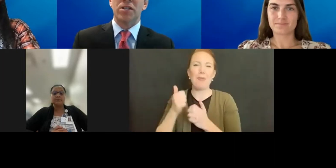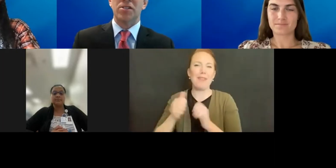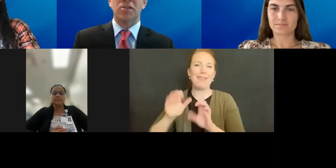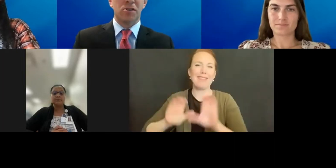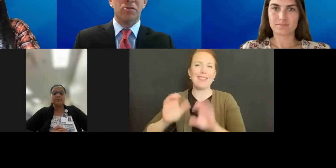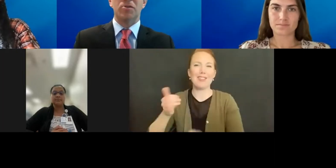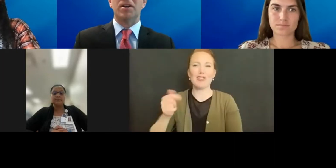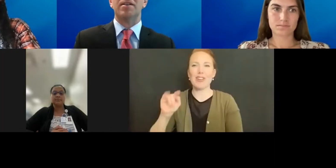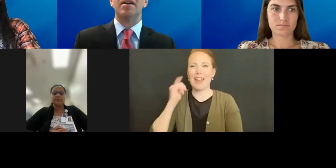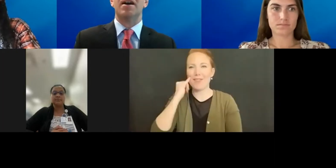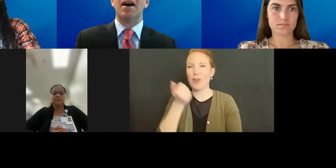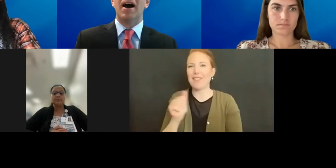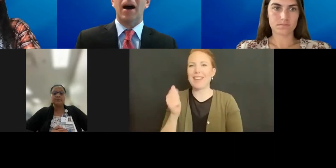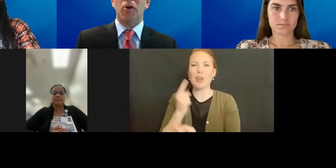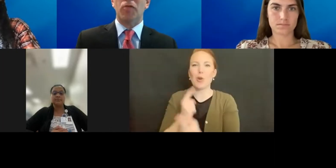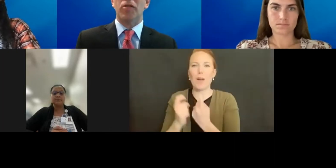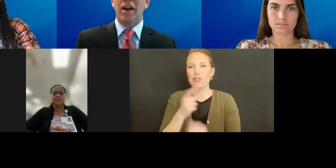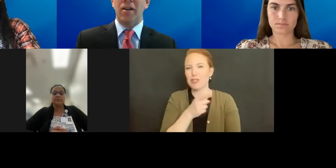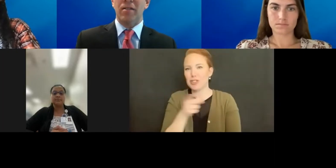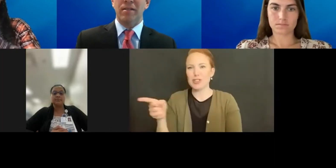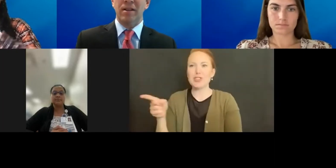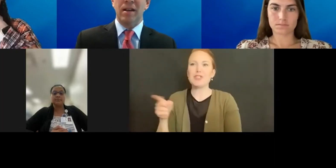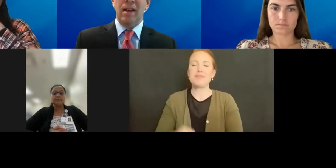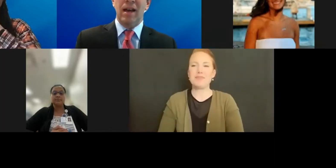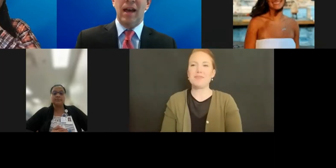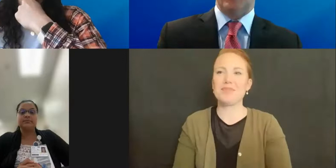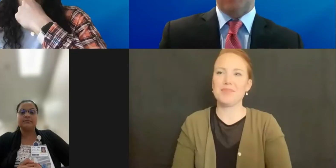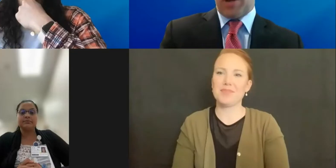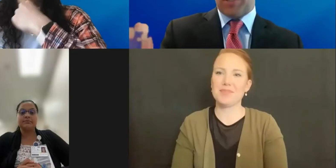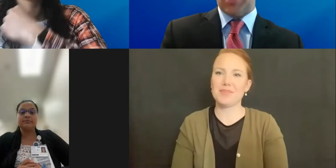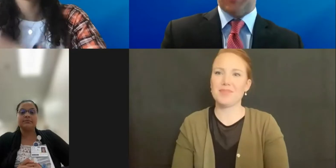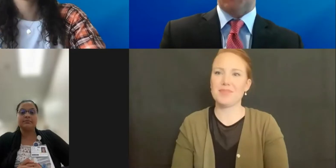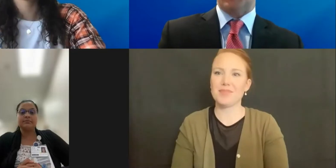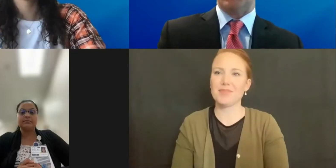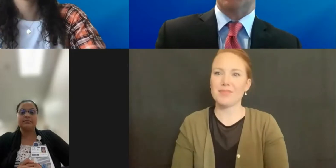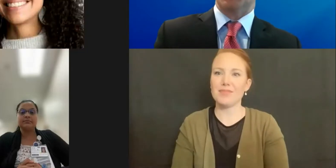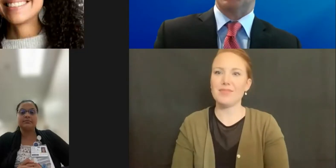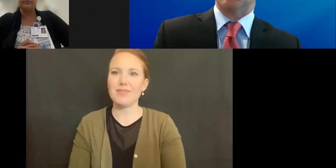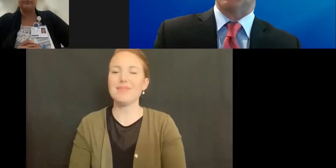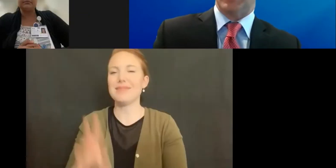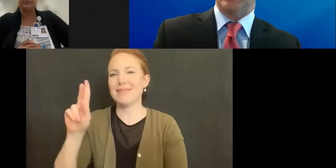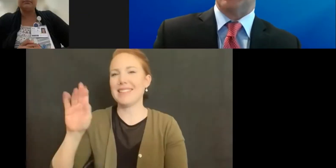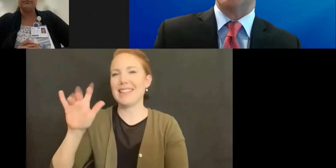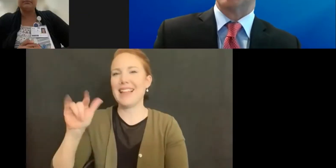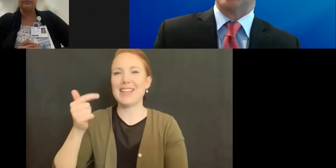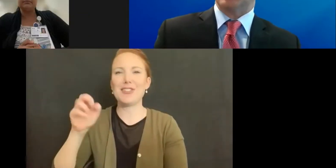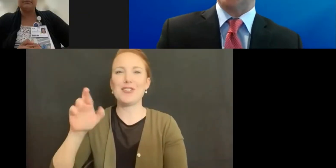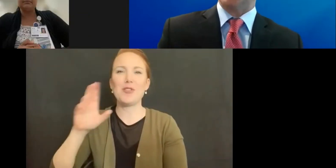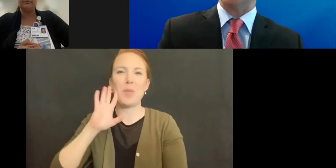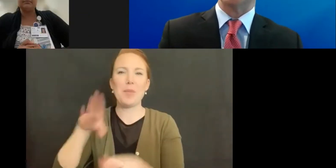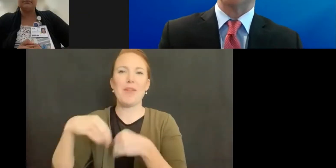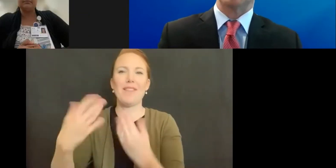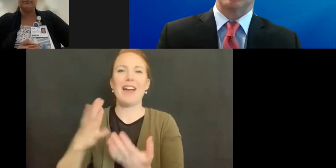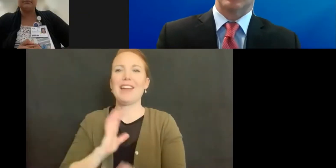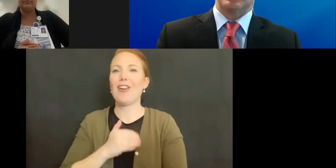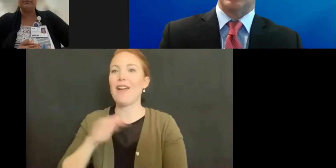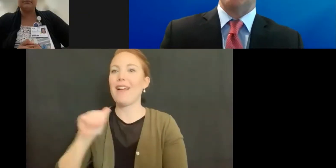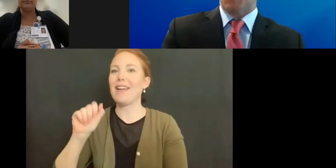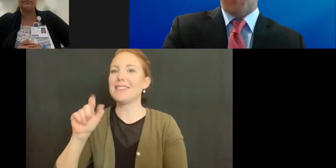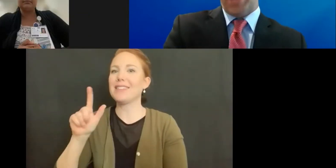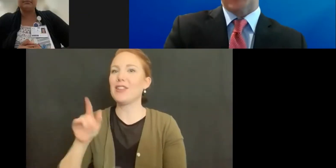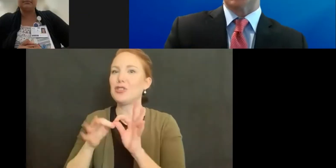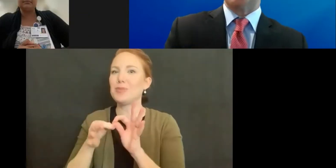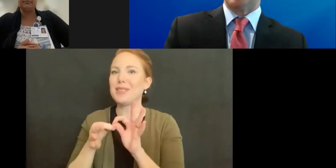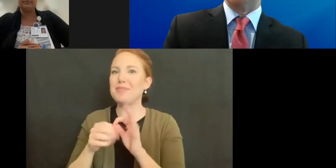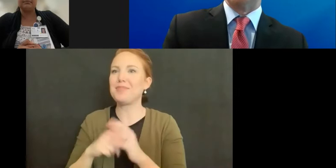has questions, so you two can hop over there. And again, Ms. Kelly Greers will be providing our sign language.